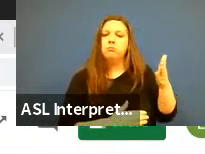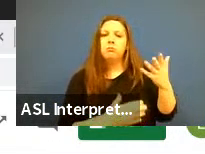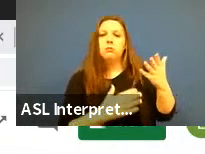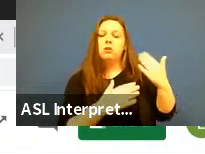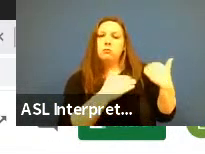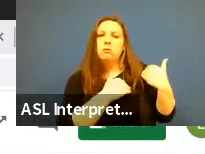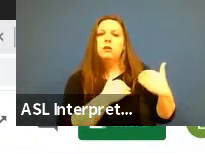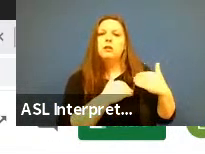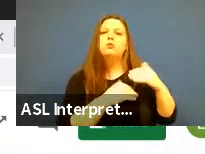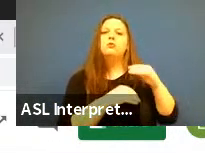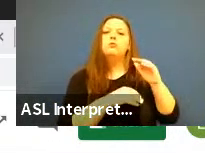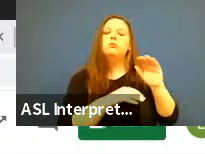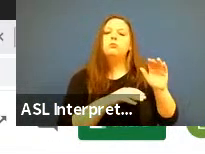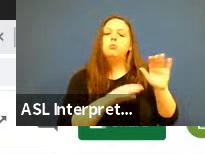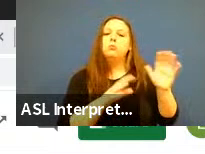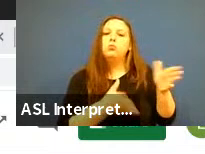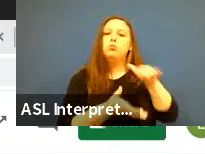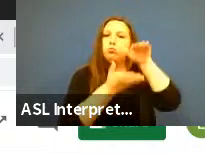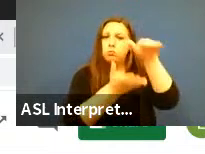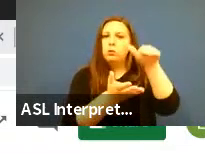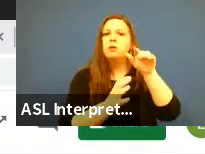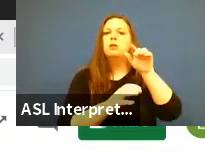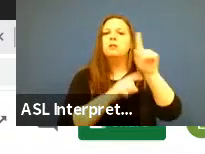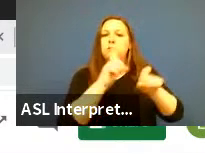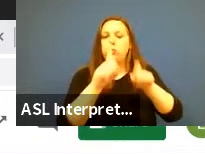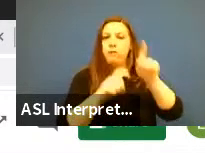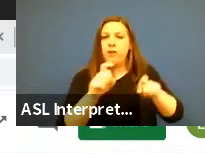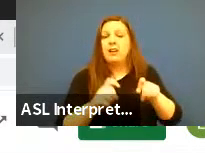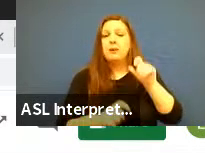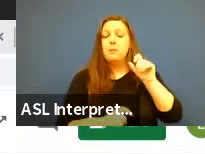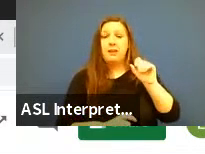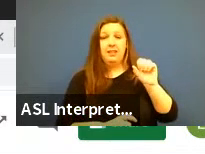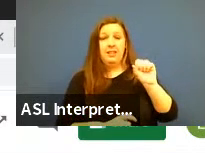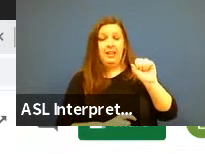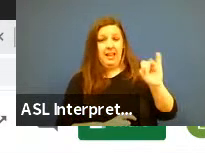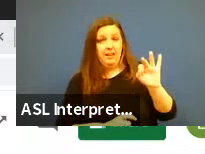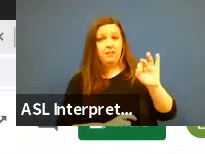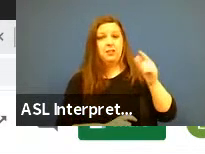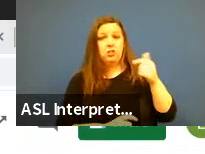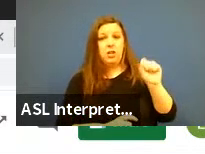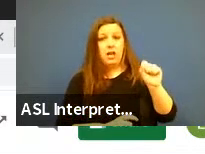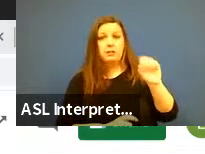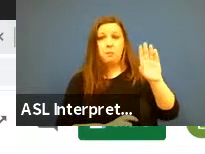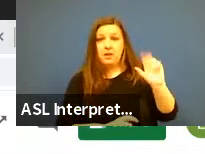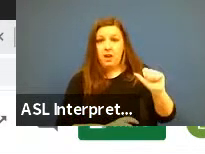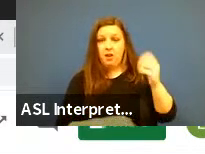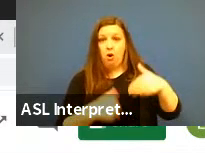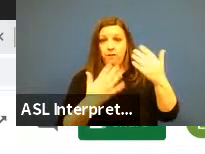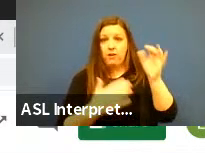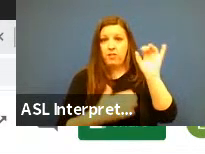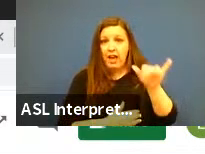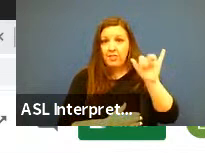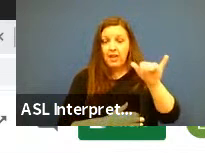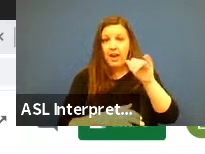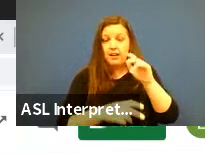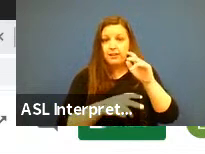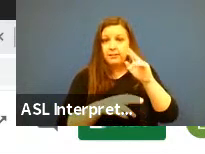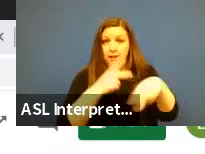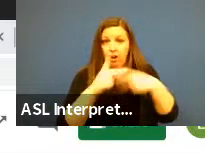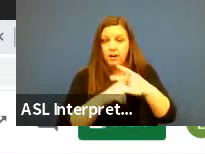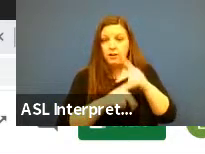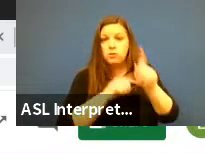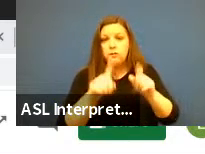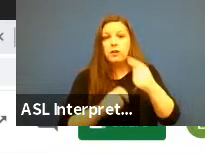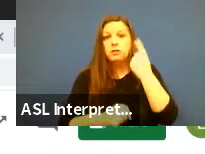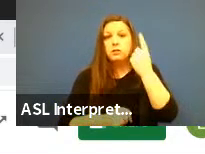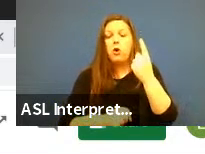what Cognia offers. But if that's the kind of survey that they're talking about, then I think one other question that we might have is it going